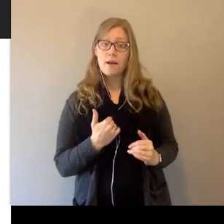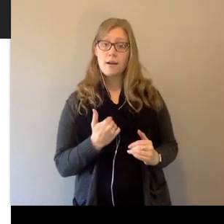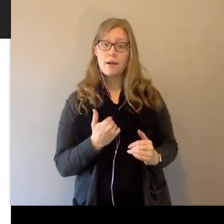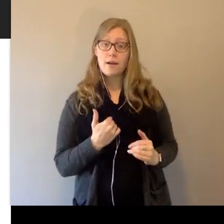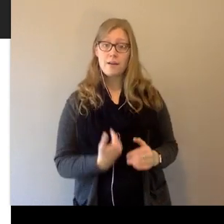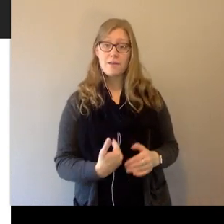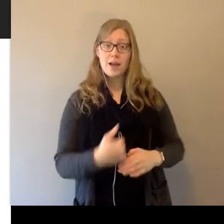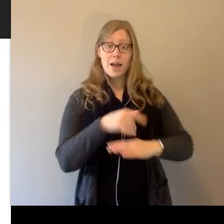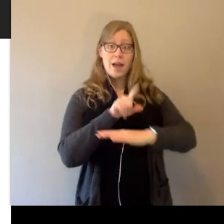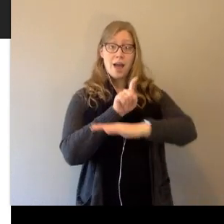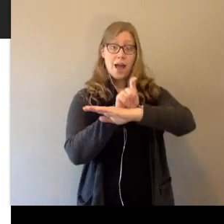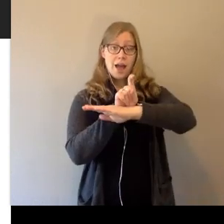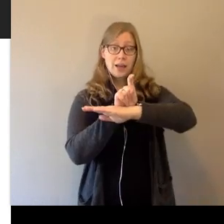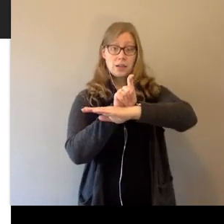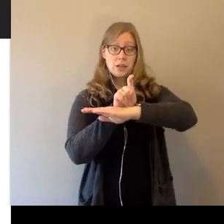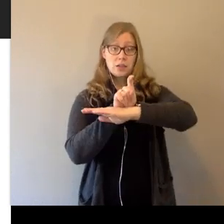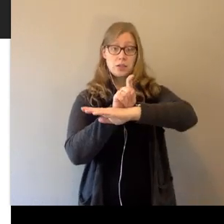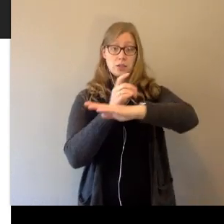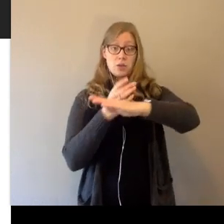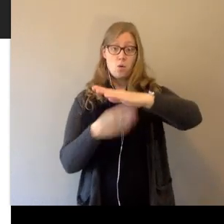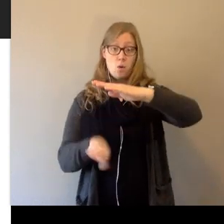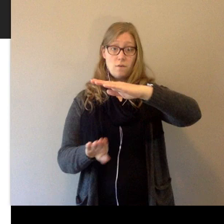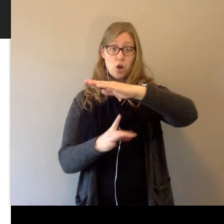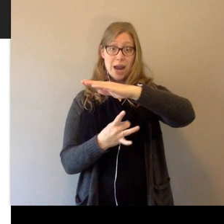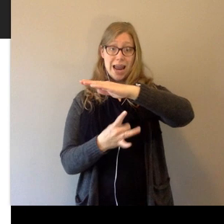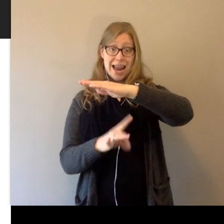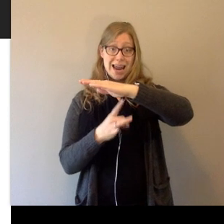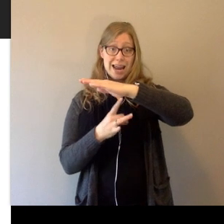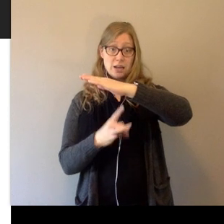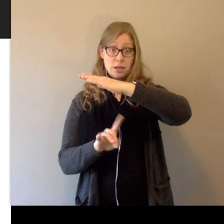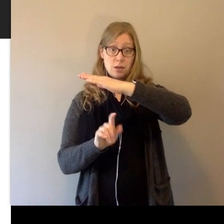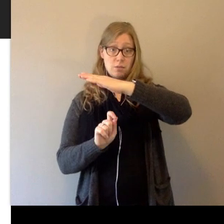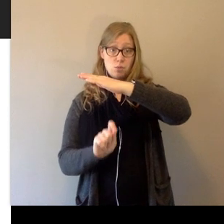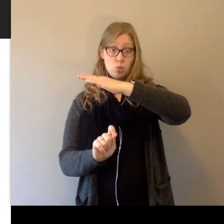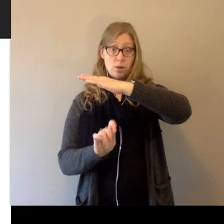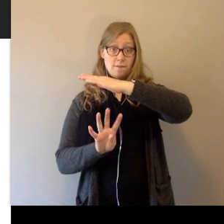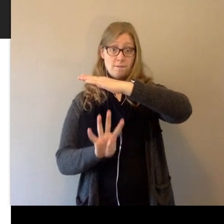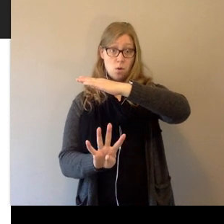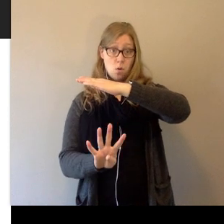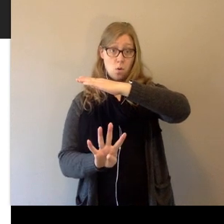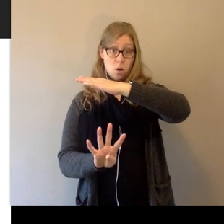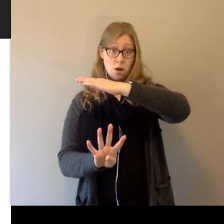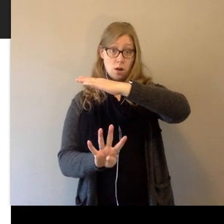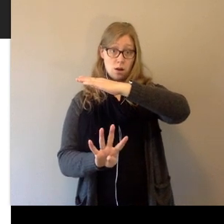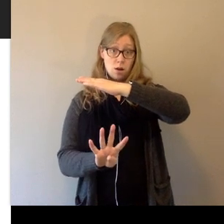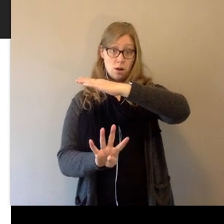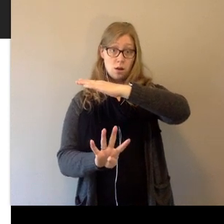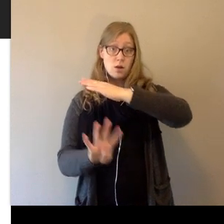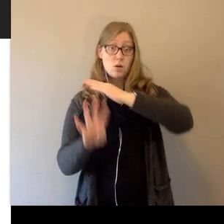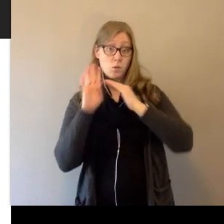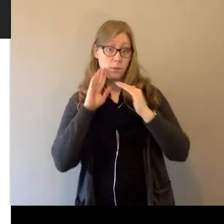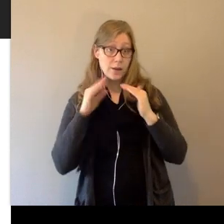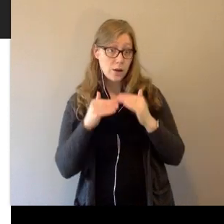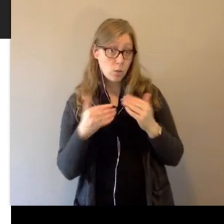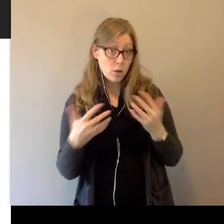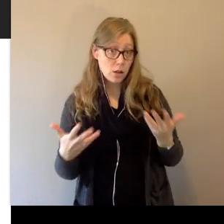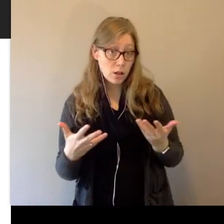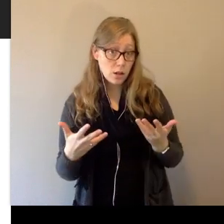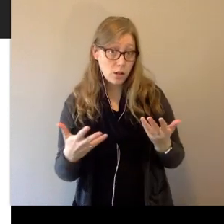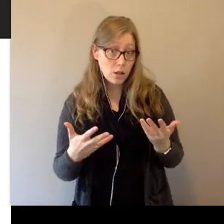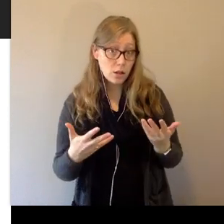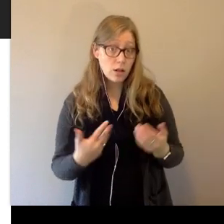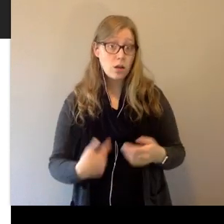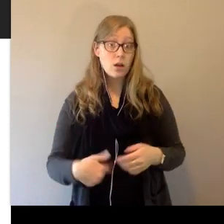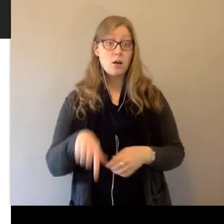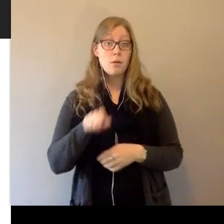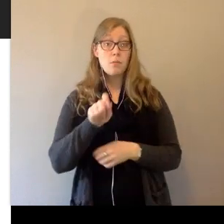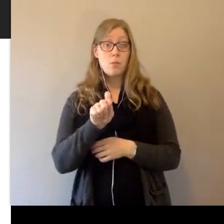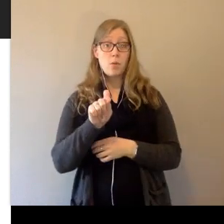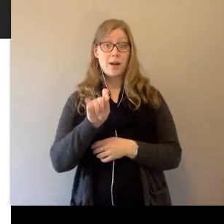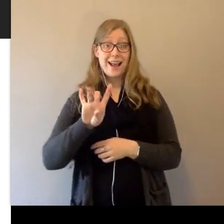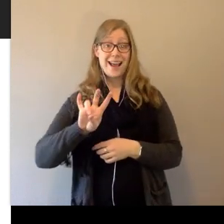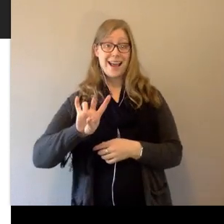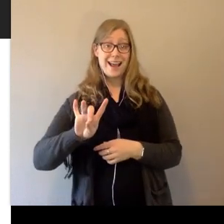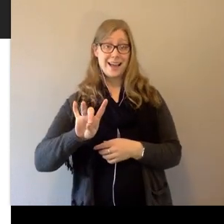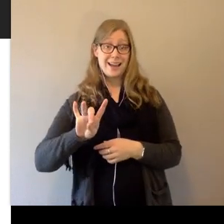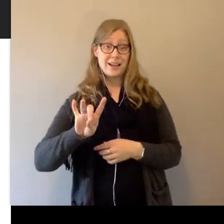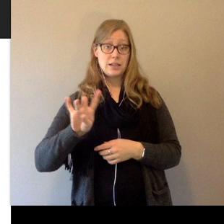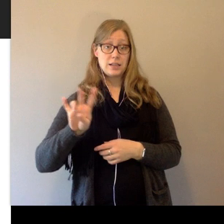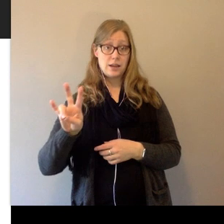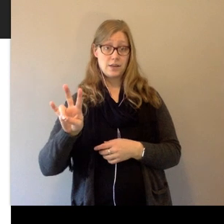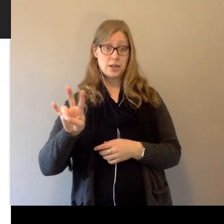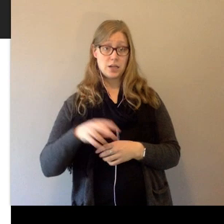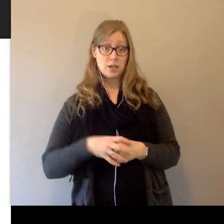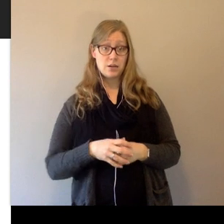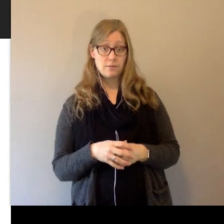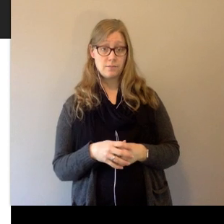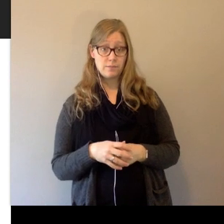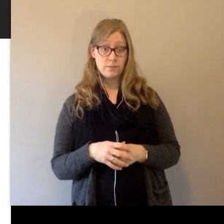x over 18.4 is going to be equal to 0.87. And so